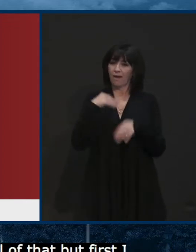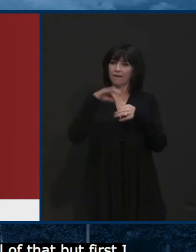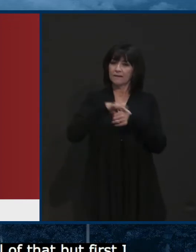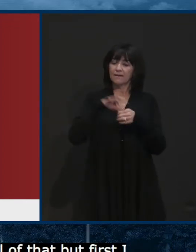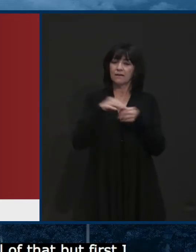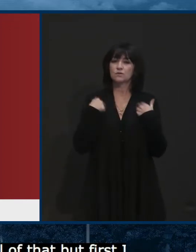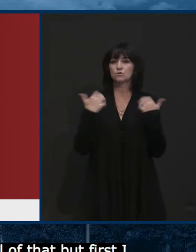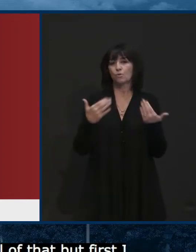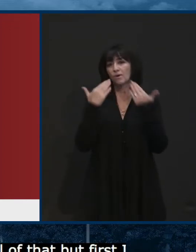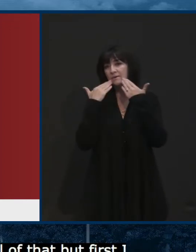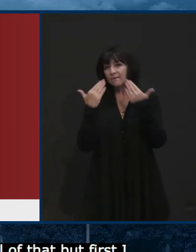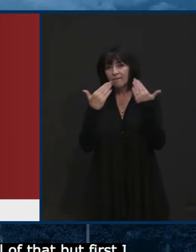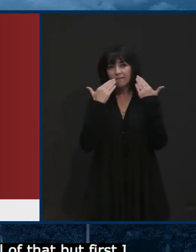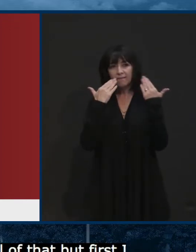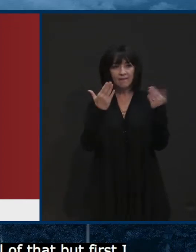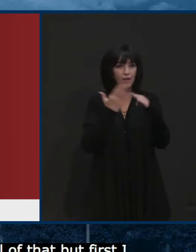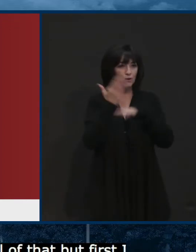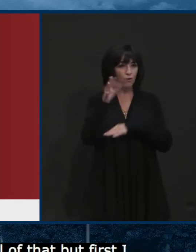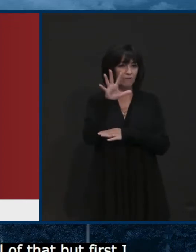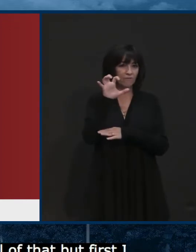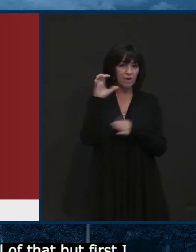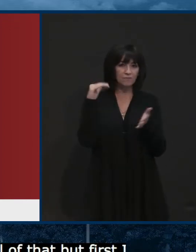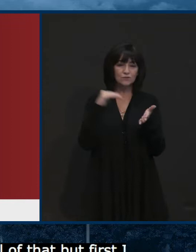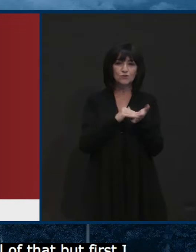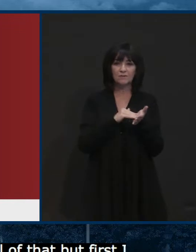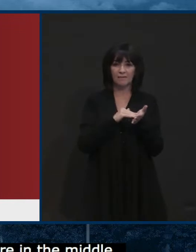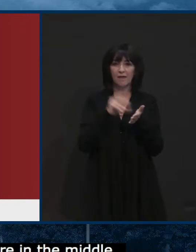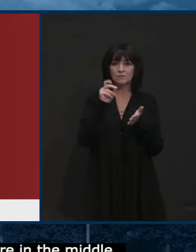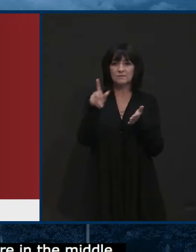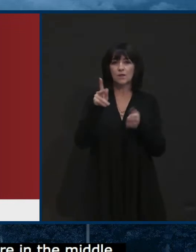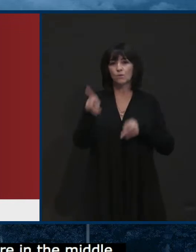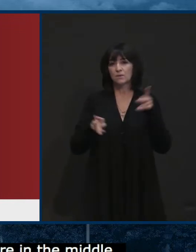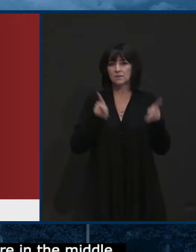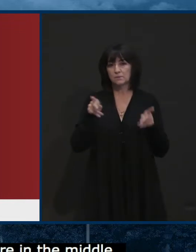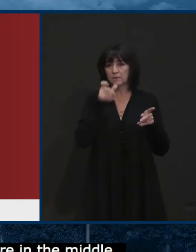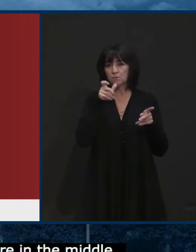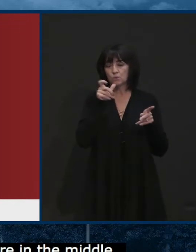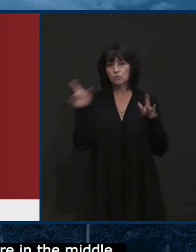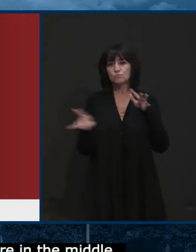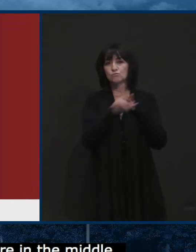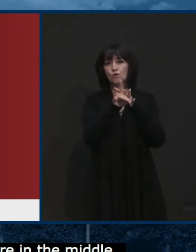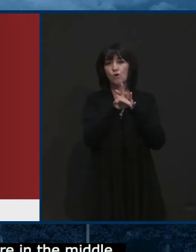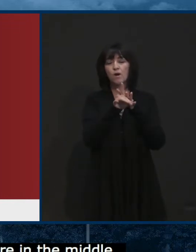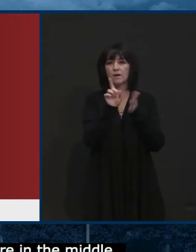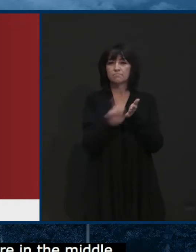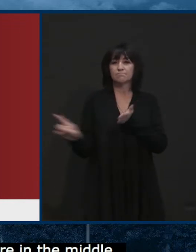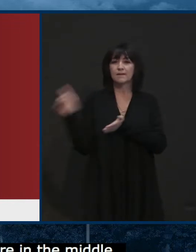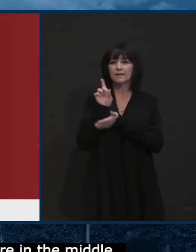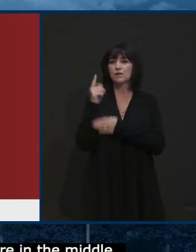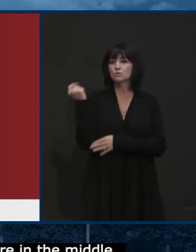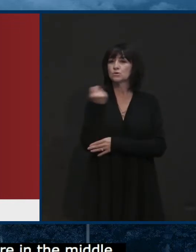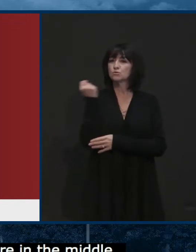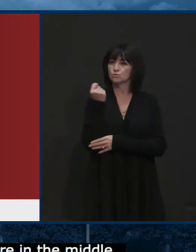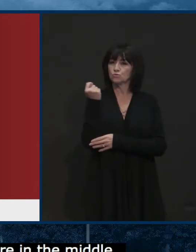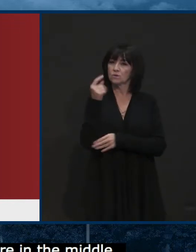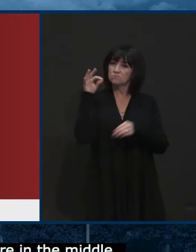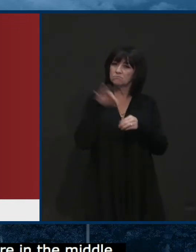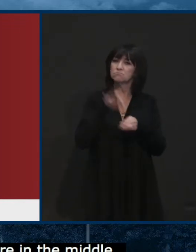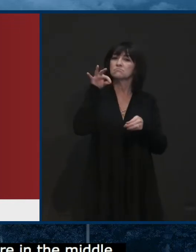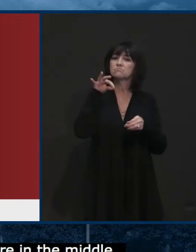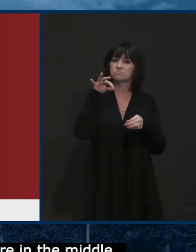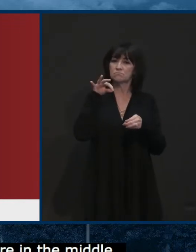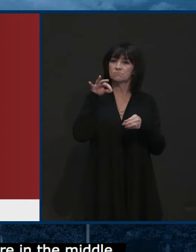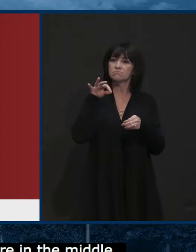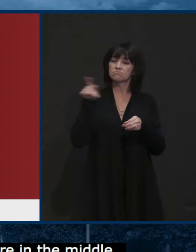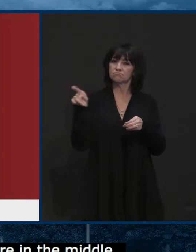more than 500,000 Delawareans who went to the polls last Tuesday to express their preferences in